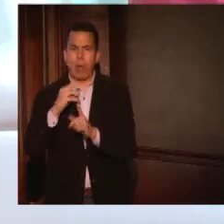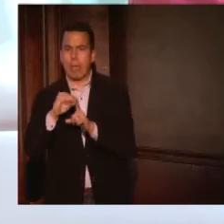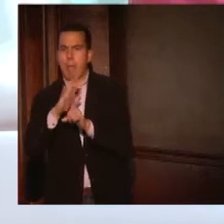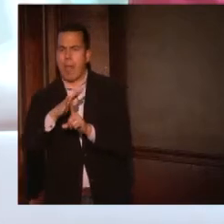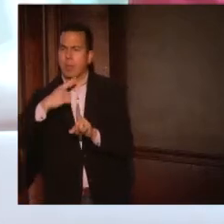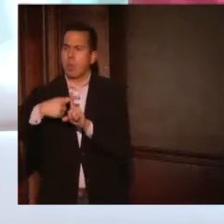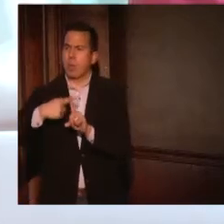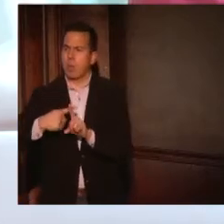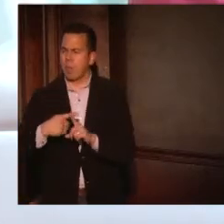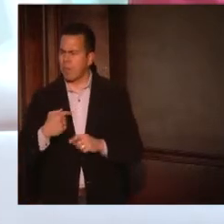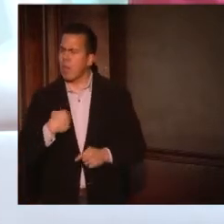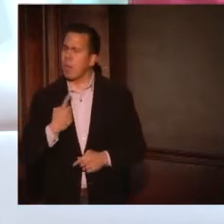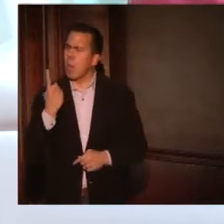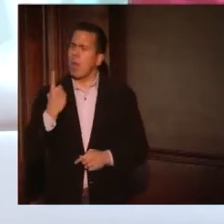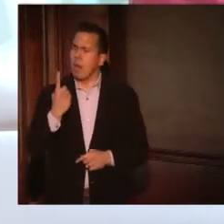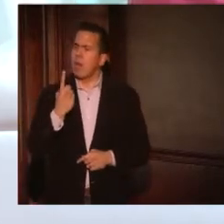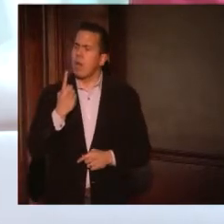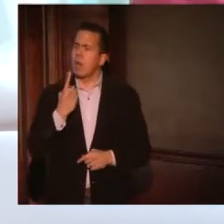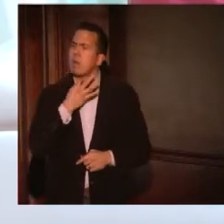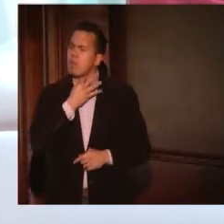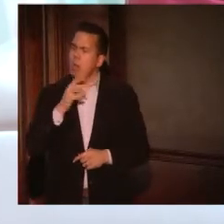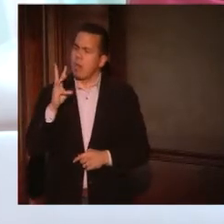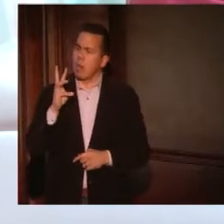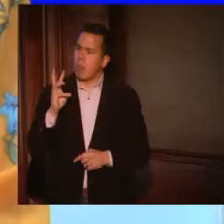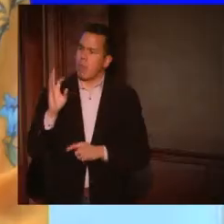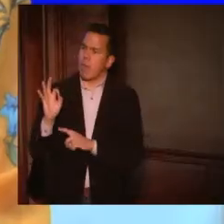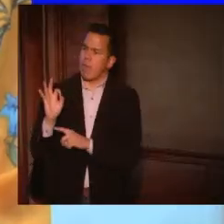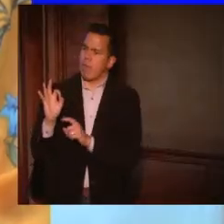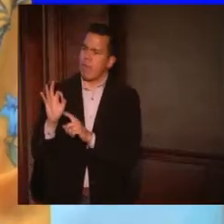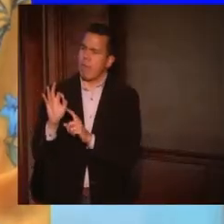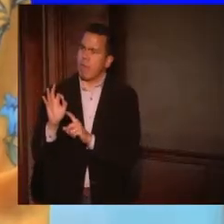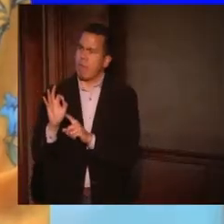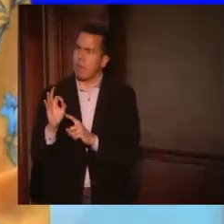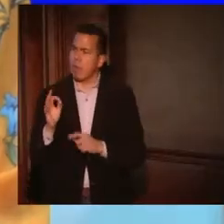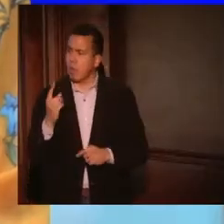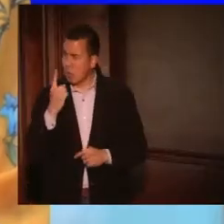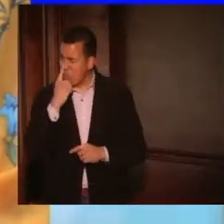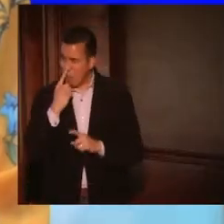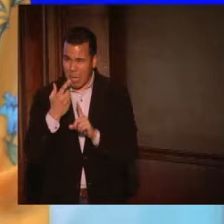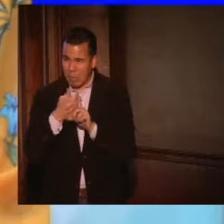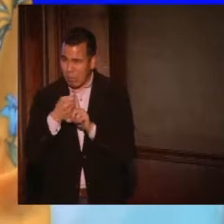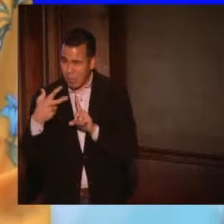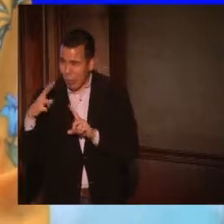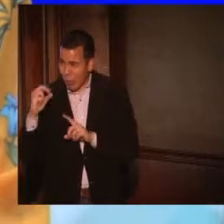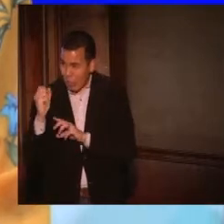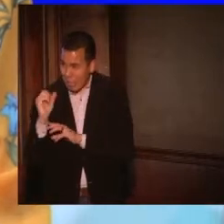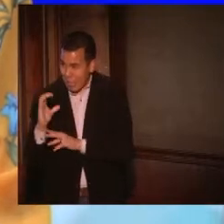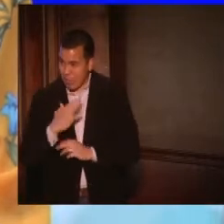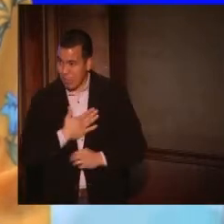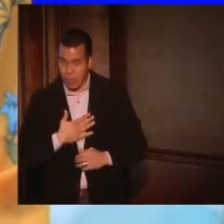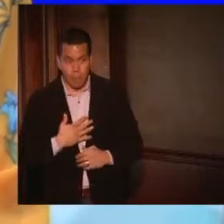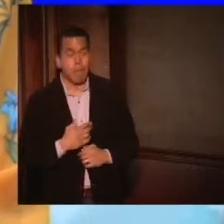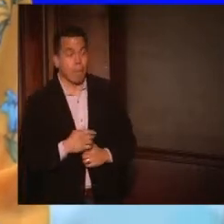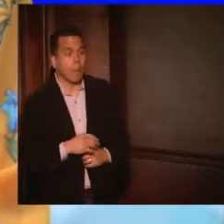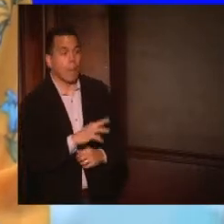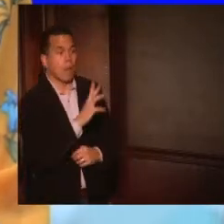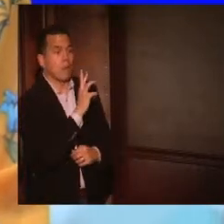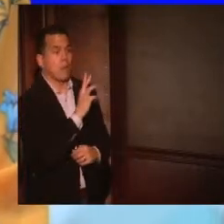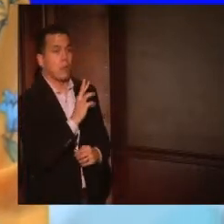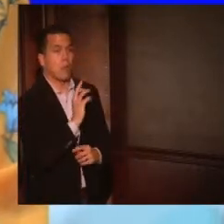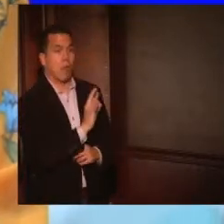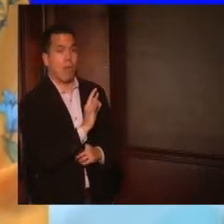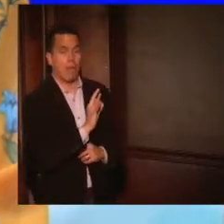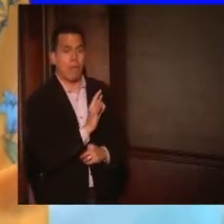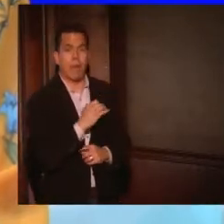the WWF and illegal phishing. So maybe you just give us, you know, 30 seconds on that. I'll give two really fast ones. So WWF, at Consensus, we